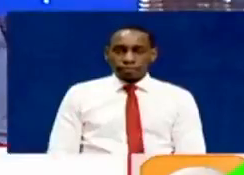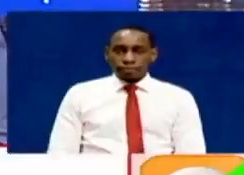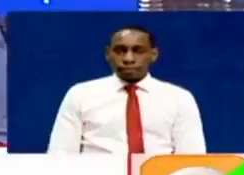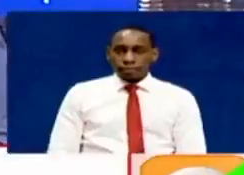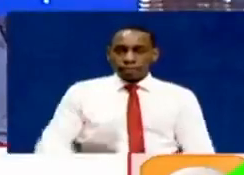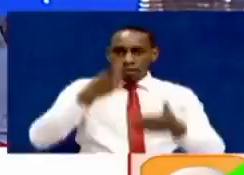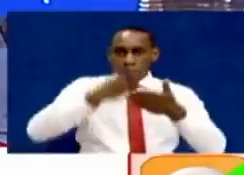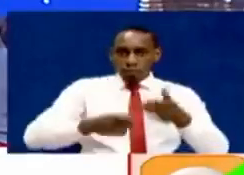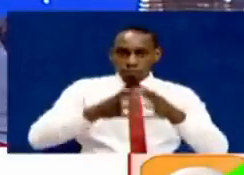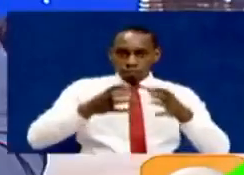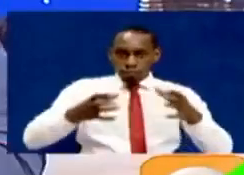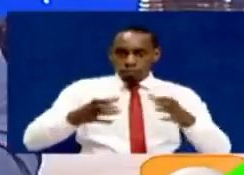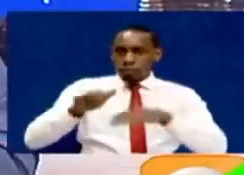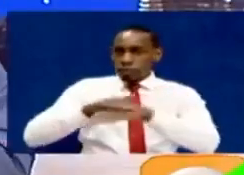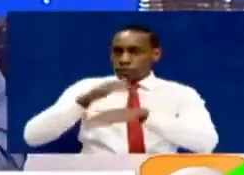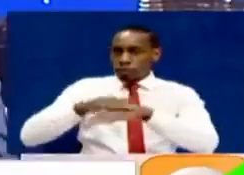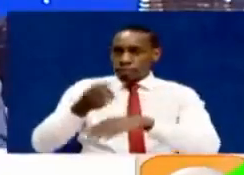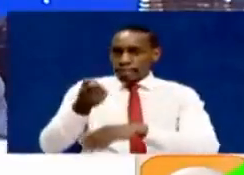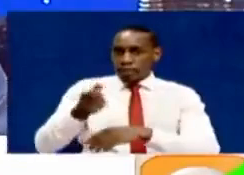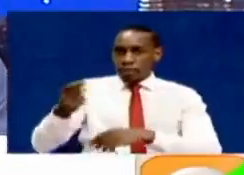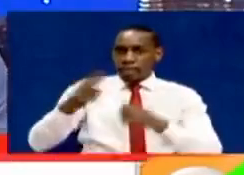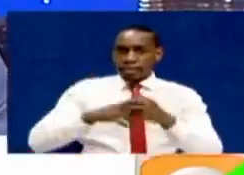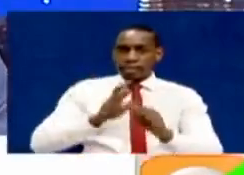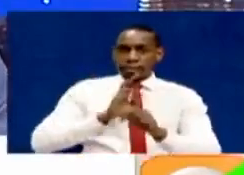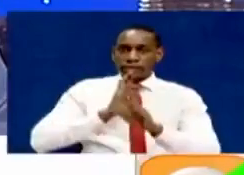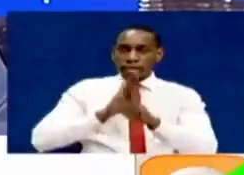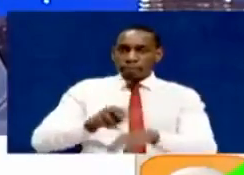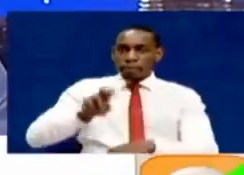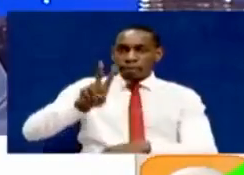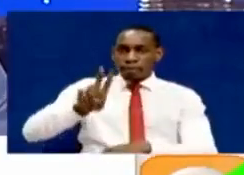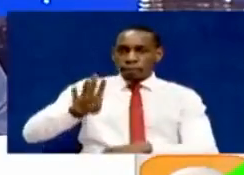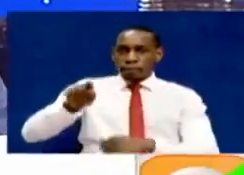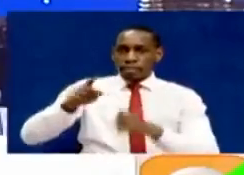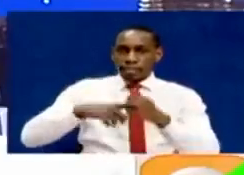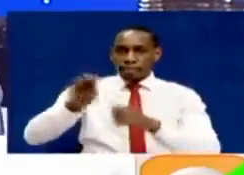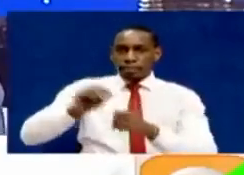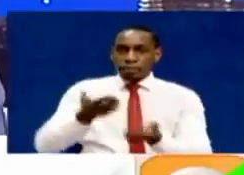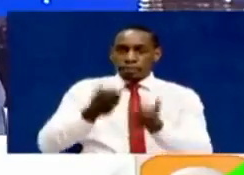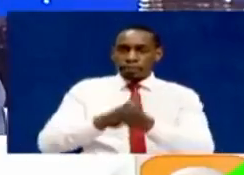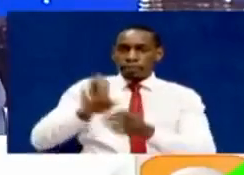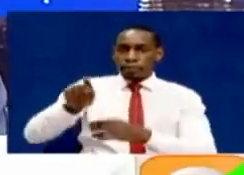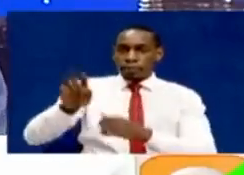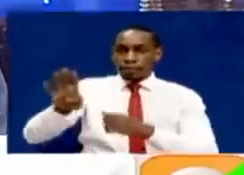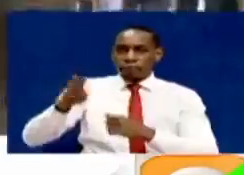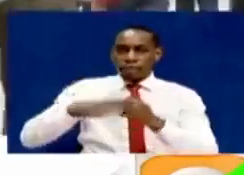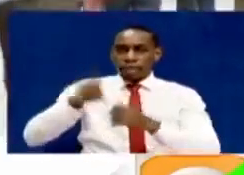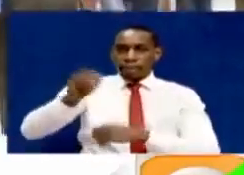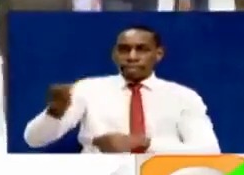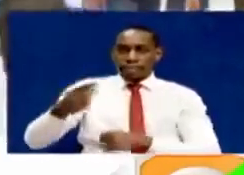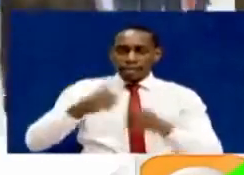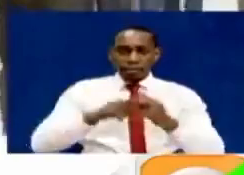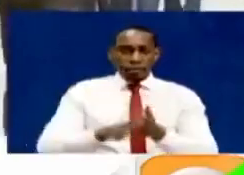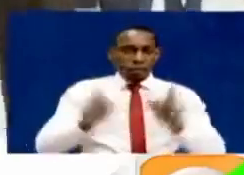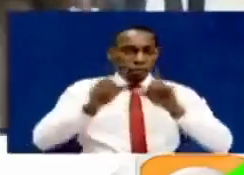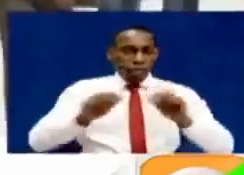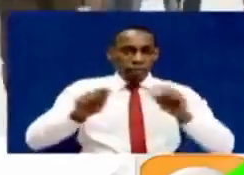Inflation slowed marginally in July to post 4.36% compared to 4.59% in June. In a statement,